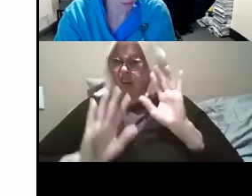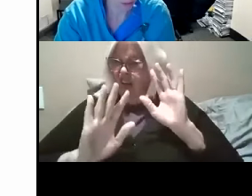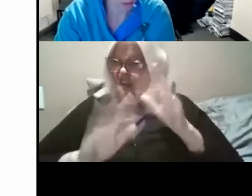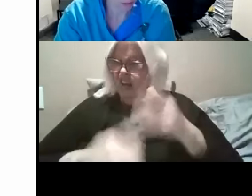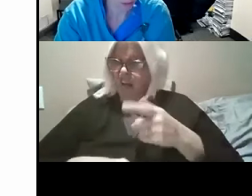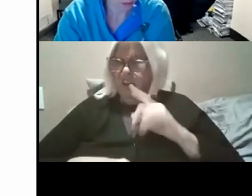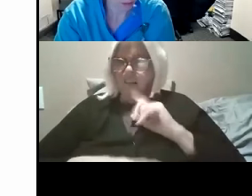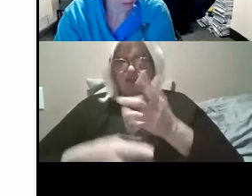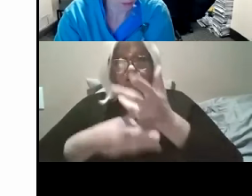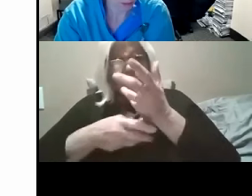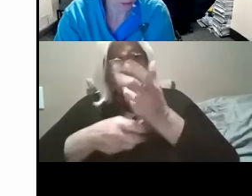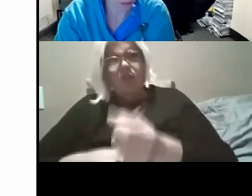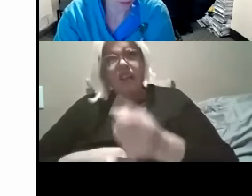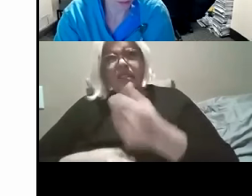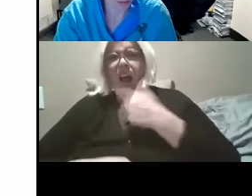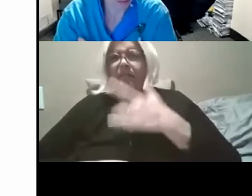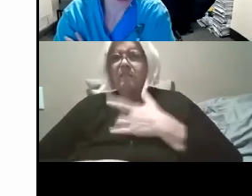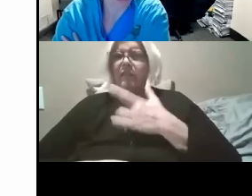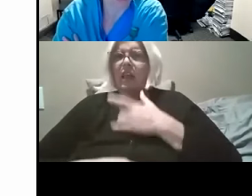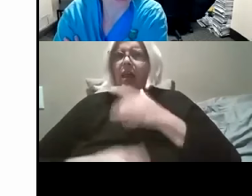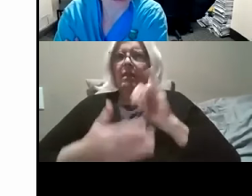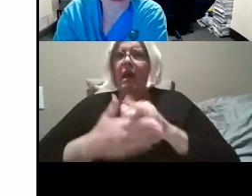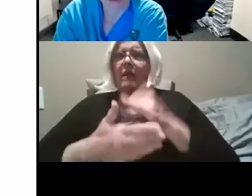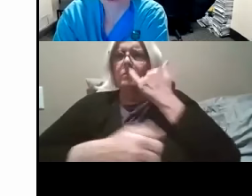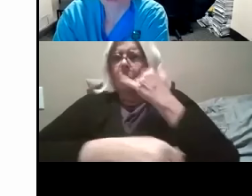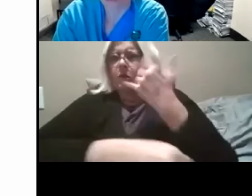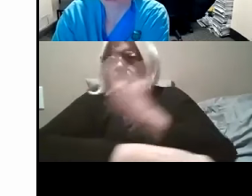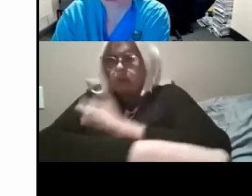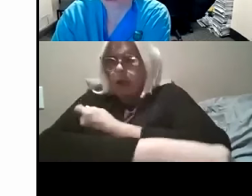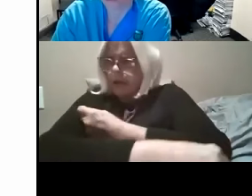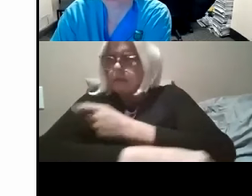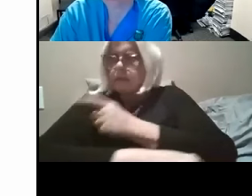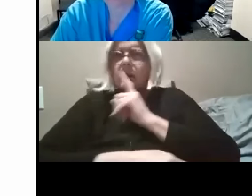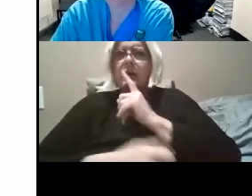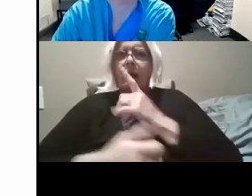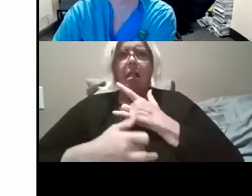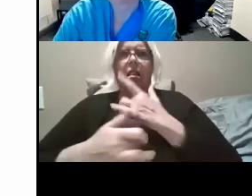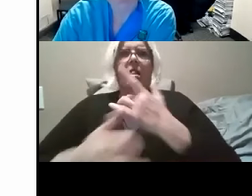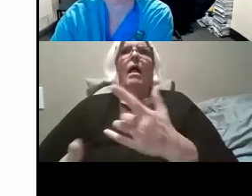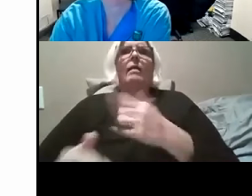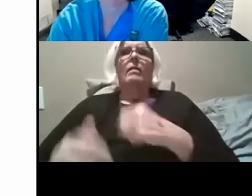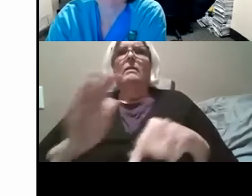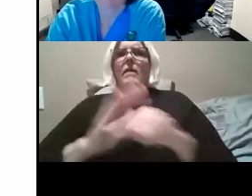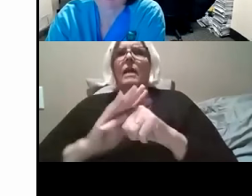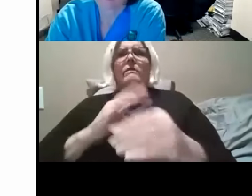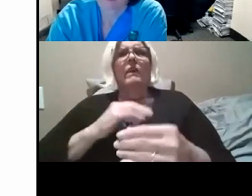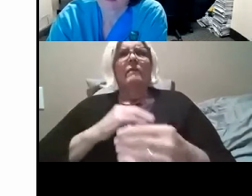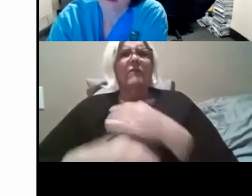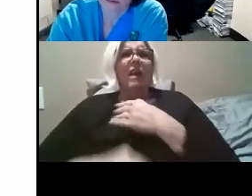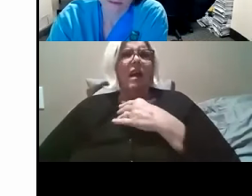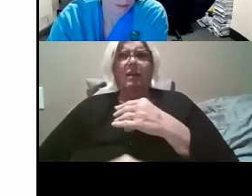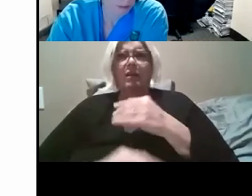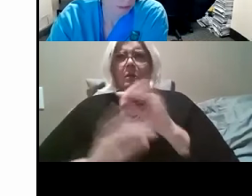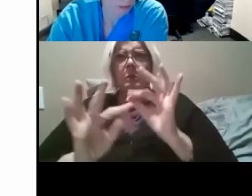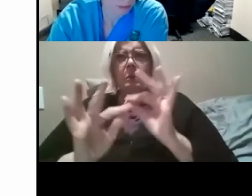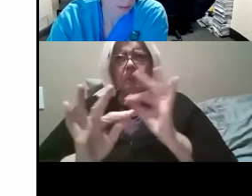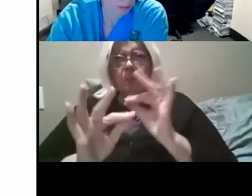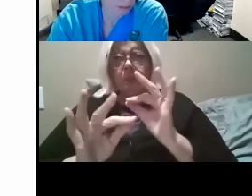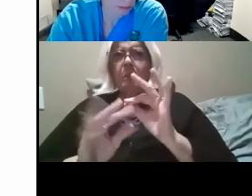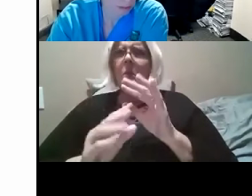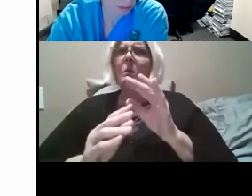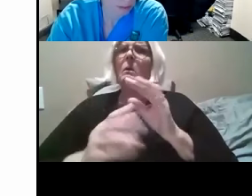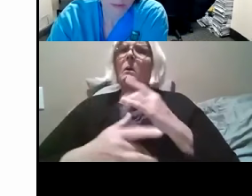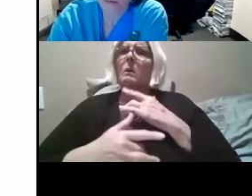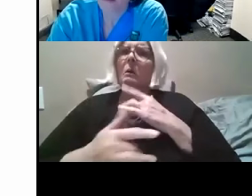of research on vaccines. I give vaccines every day for the last like 14